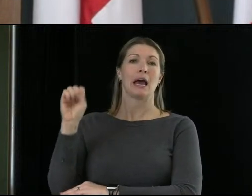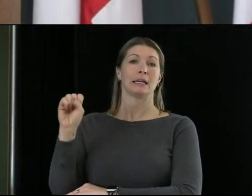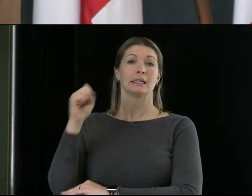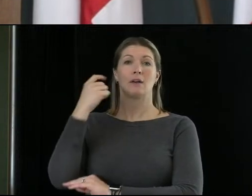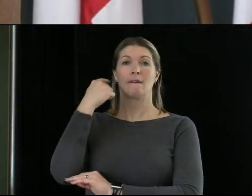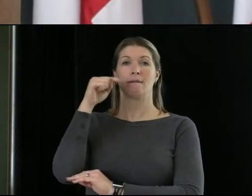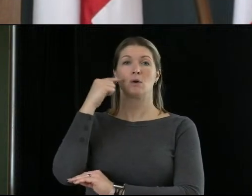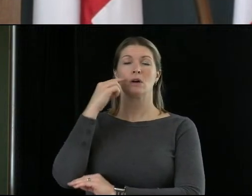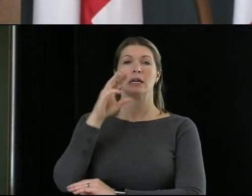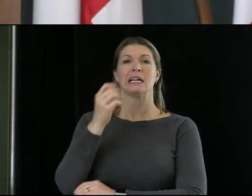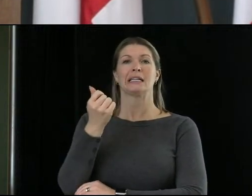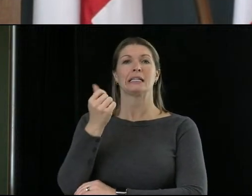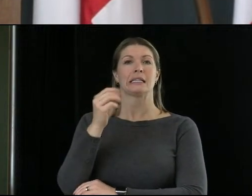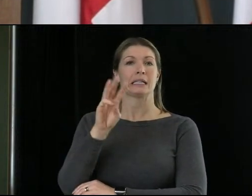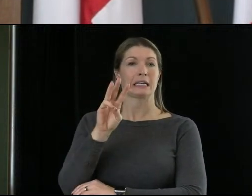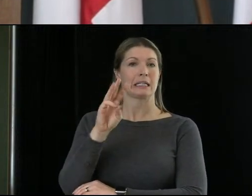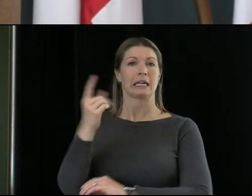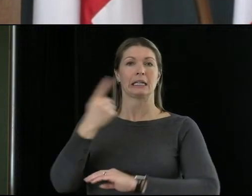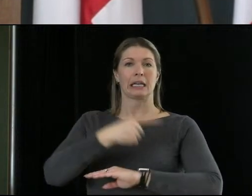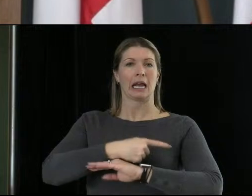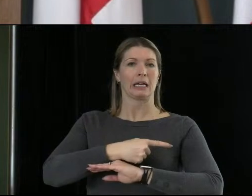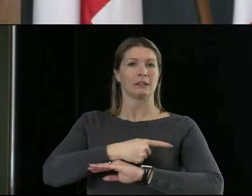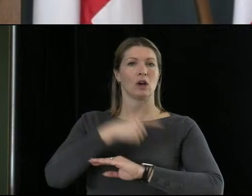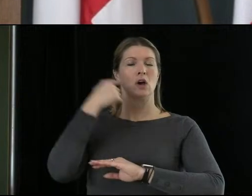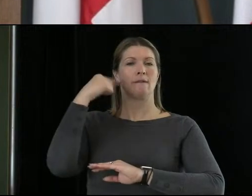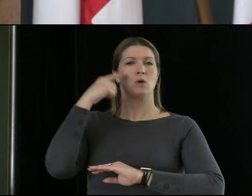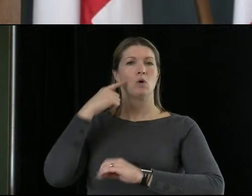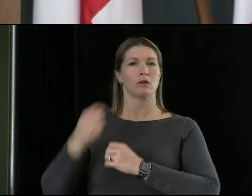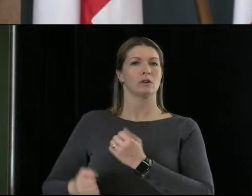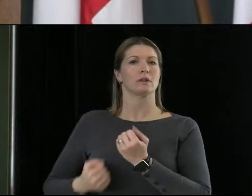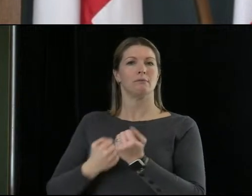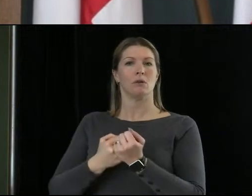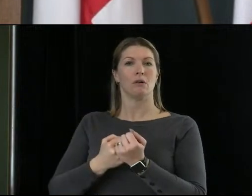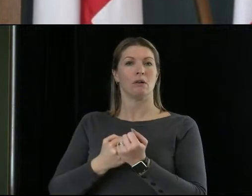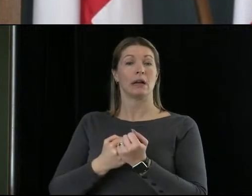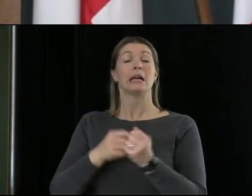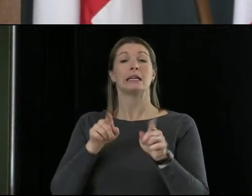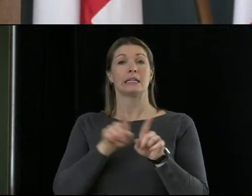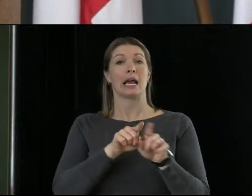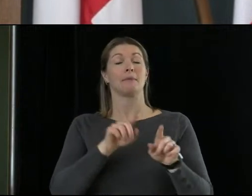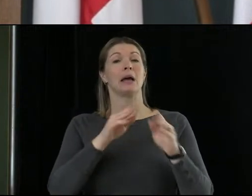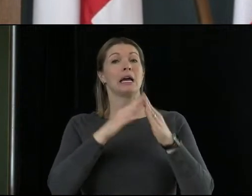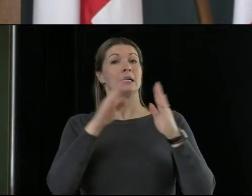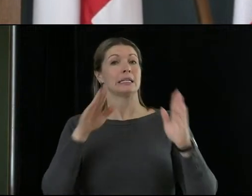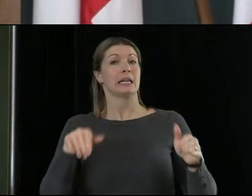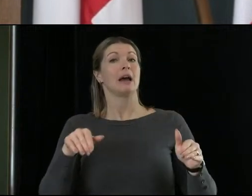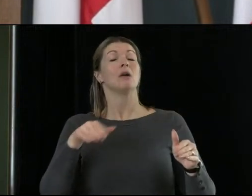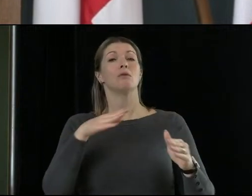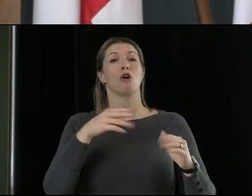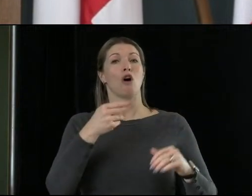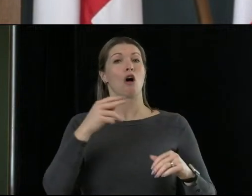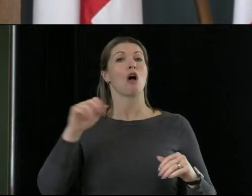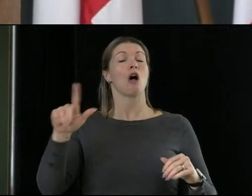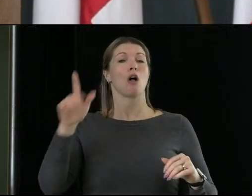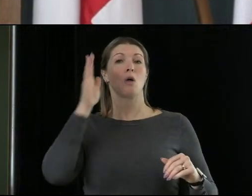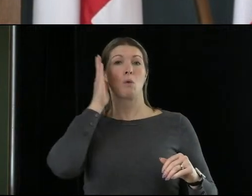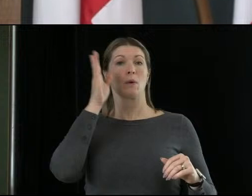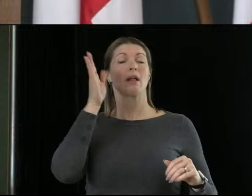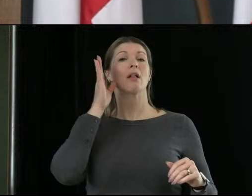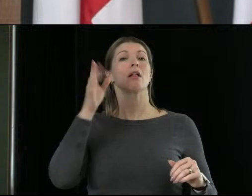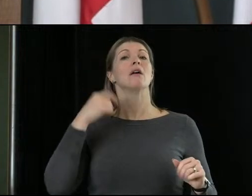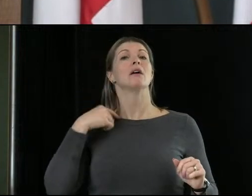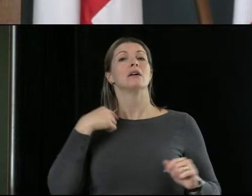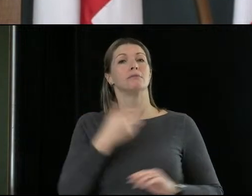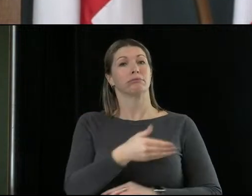and our town hall will be lighted in purple. Also, every year we have a tree lighted in purple at the old town hall